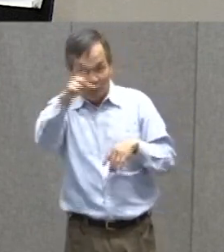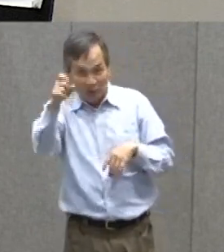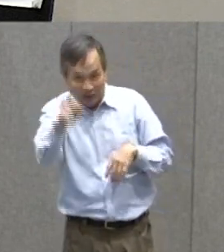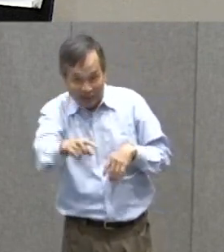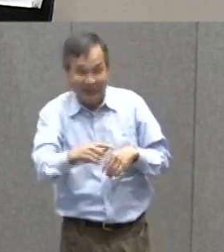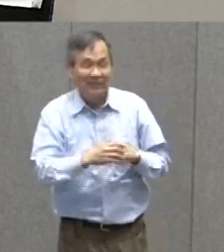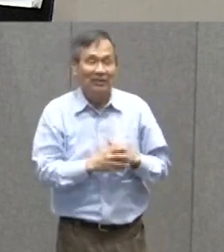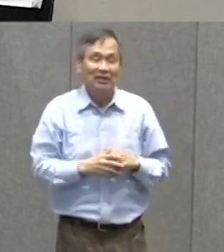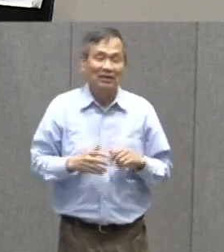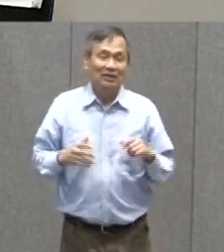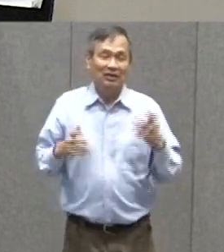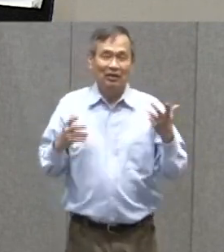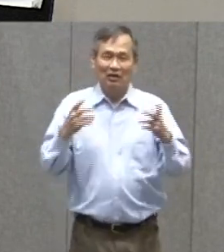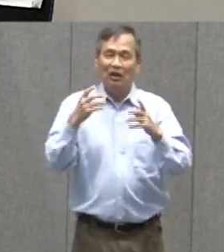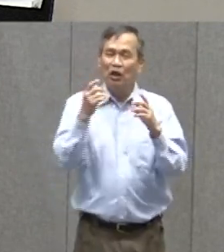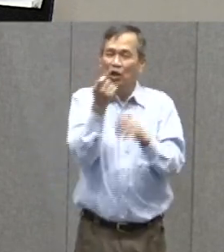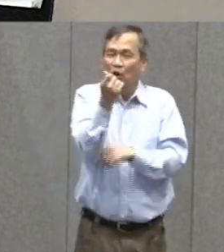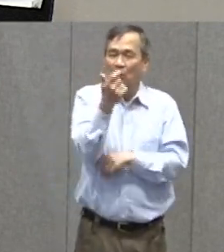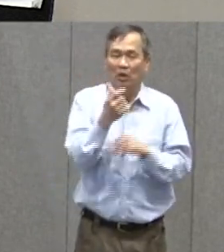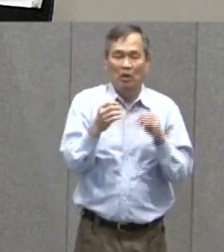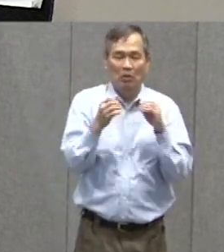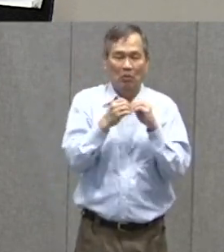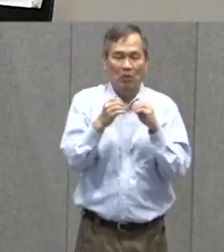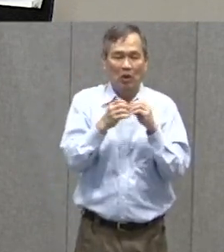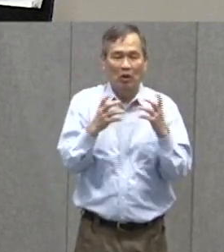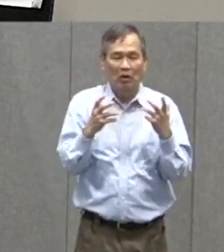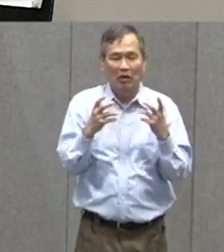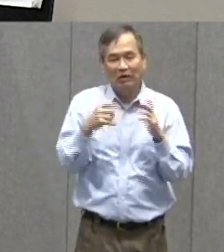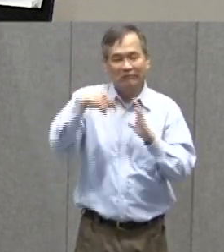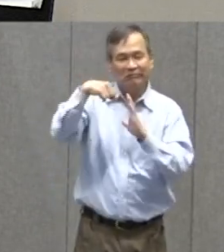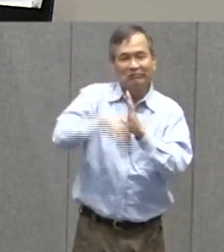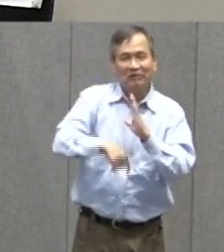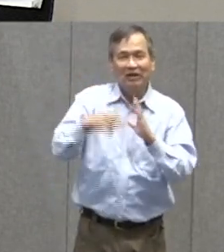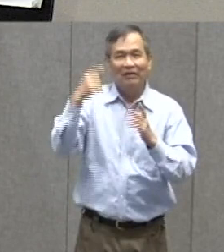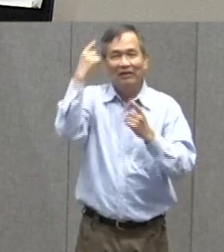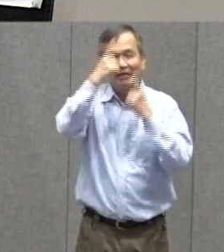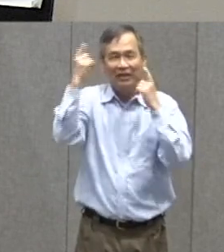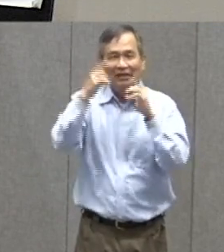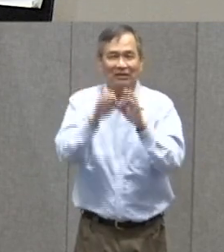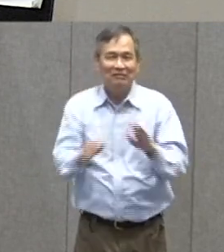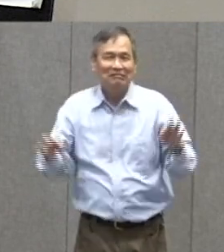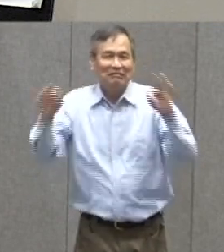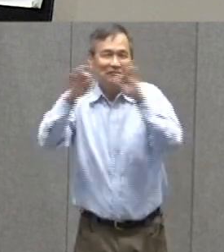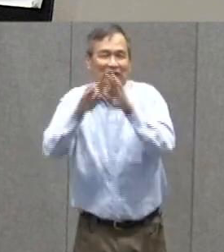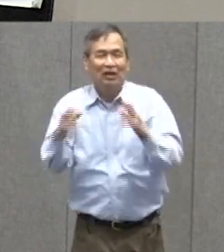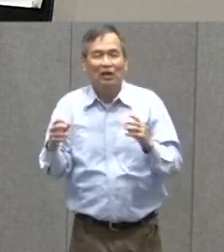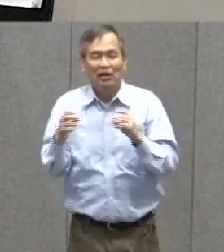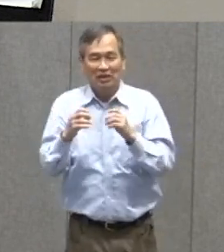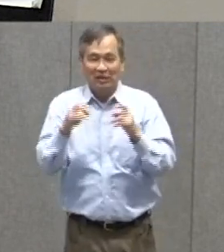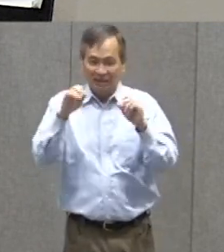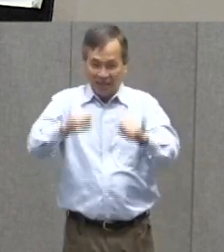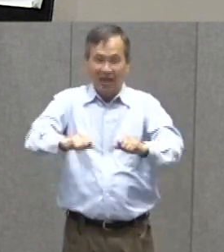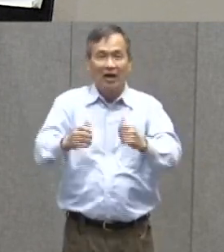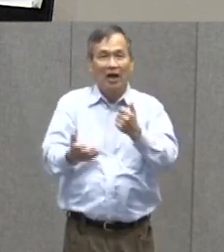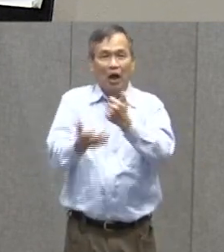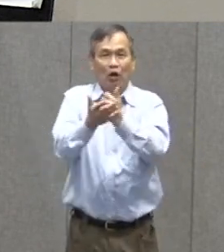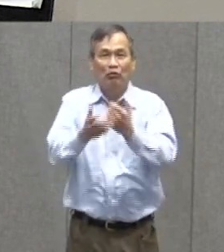that draw a little more kind of critical thinking, a little more conversation, more